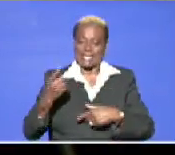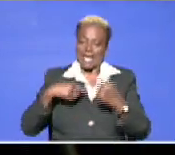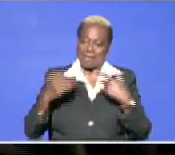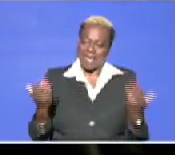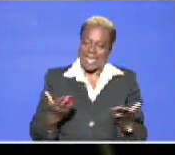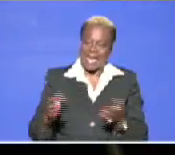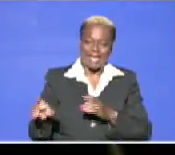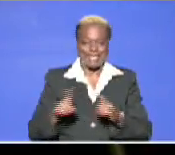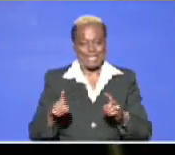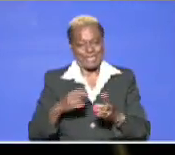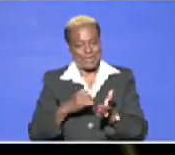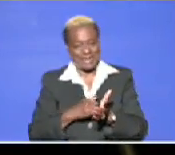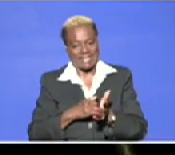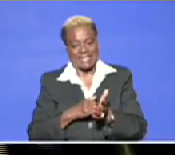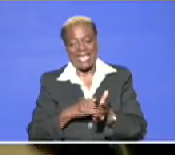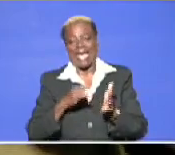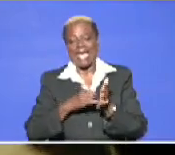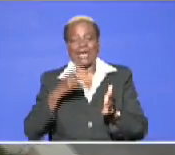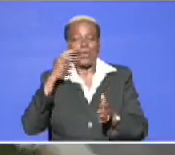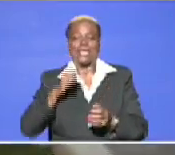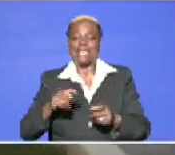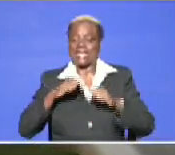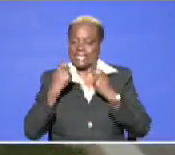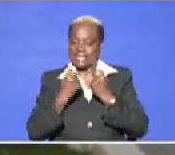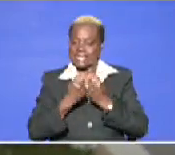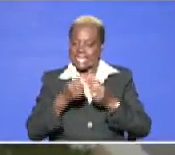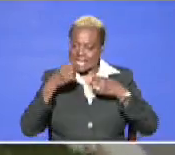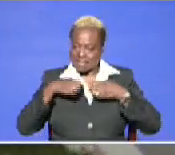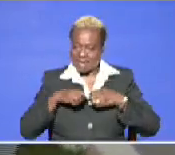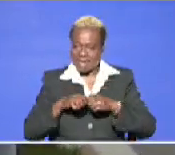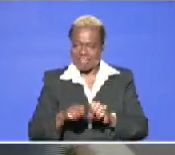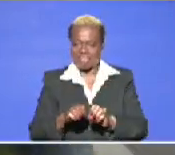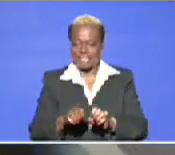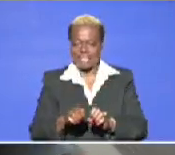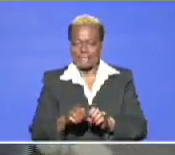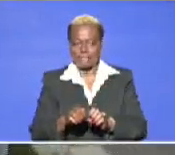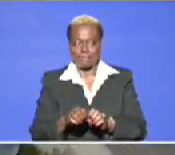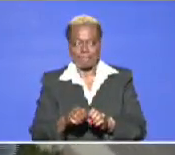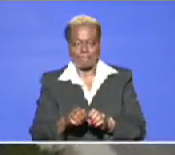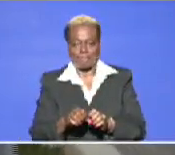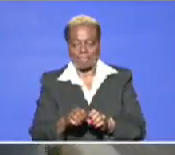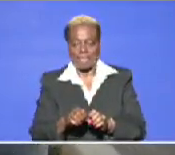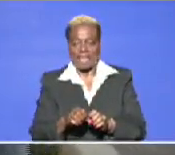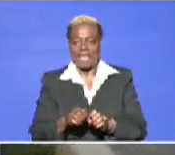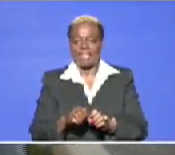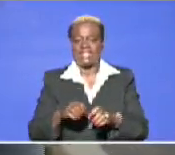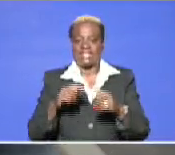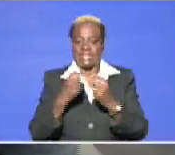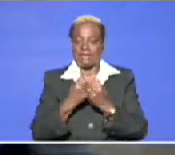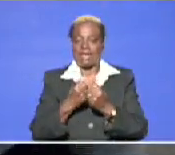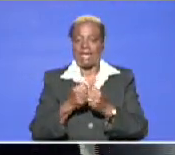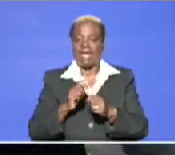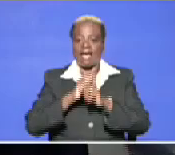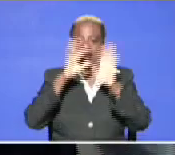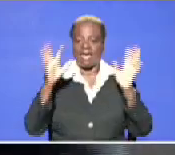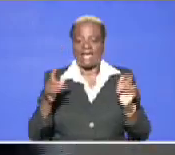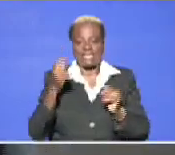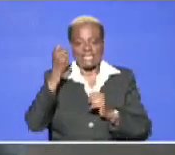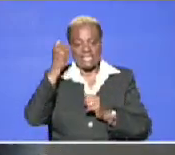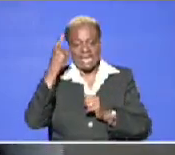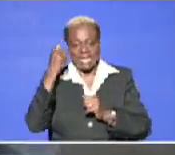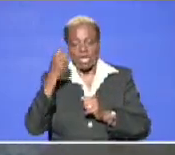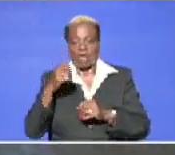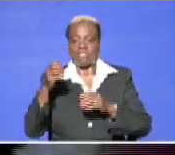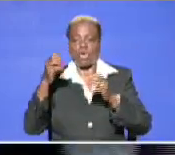But it was a team effort. It was a team effort. The ZNS Total Sports team attempted to get a clear understanding of the officials' ruling from the umpires